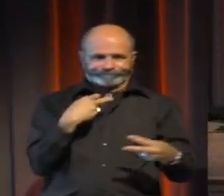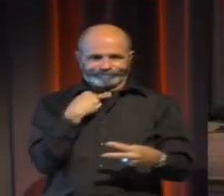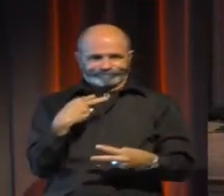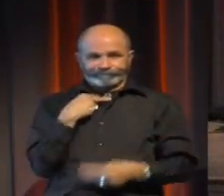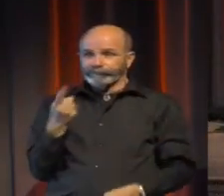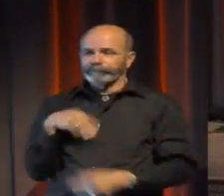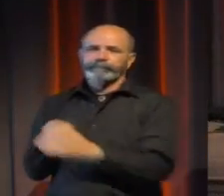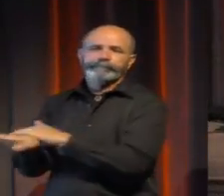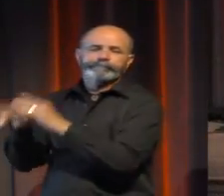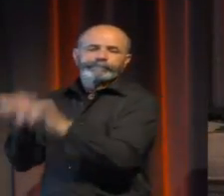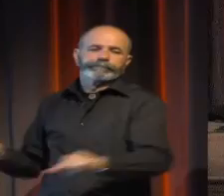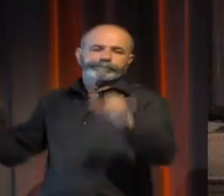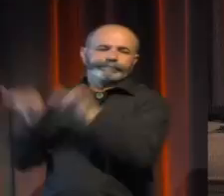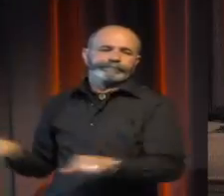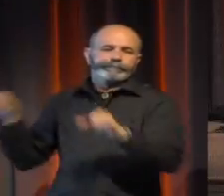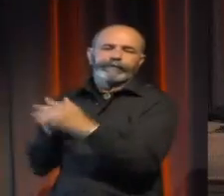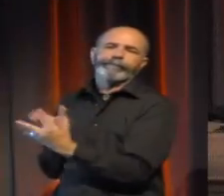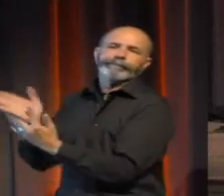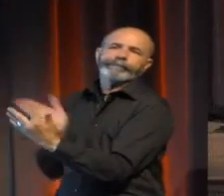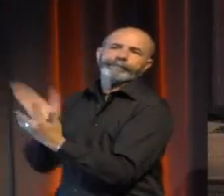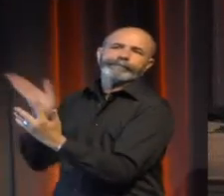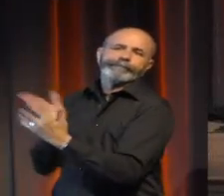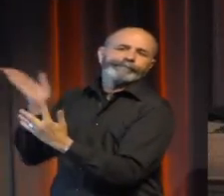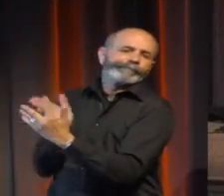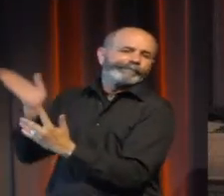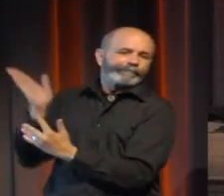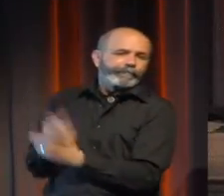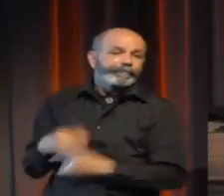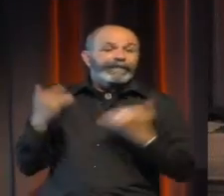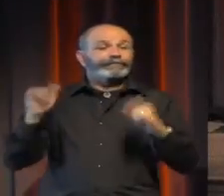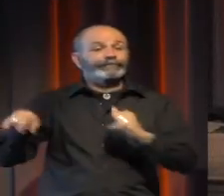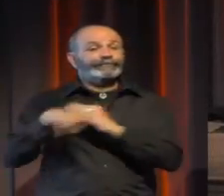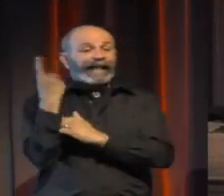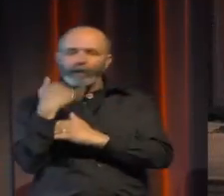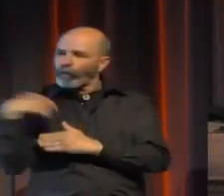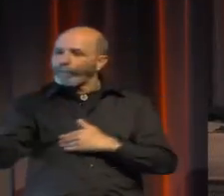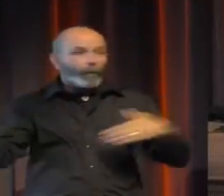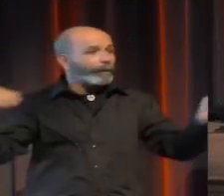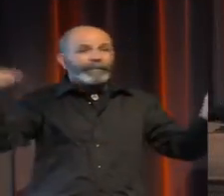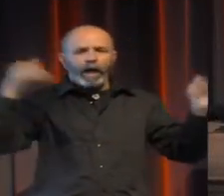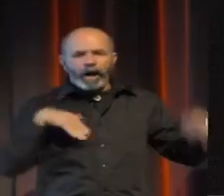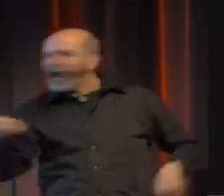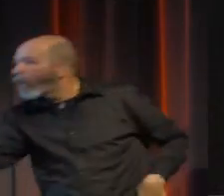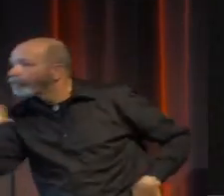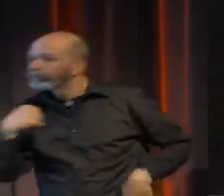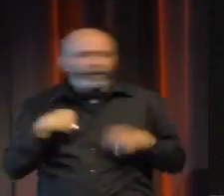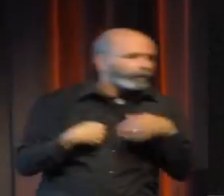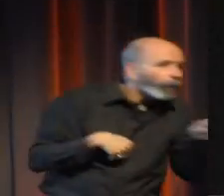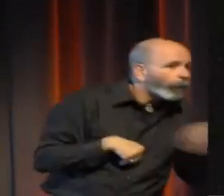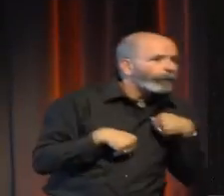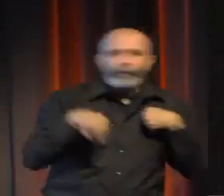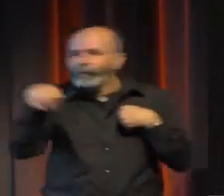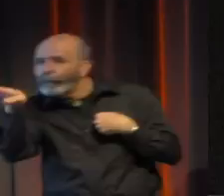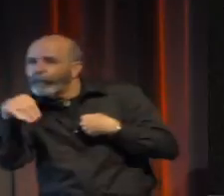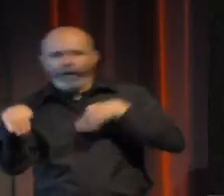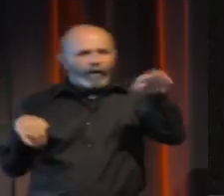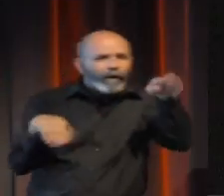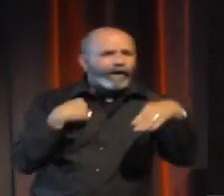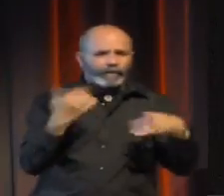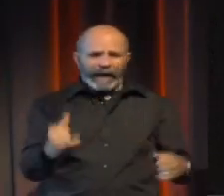other generations were faced with are obsolete to us today. We no longer have to settle for that one open